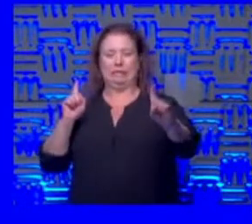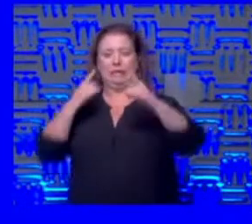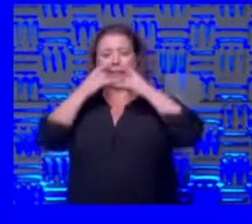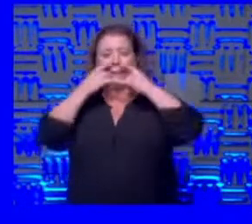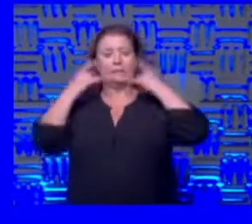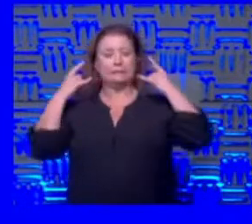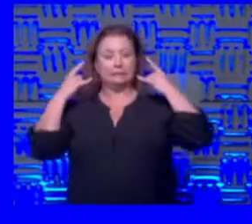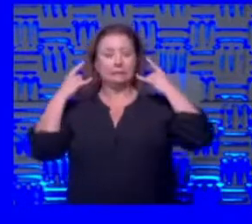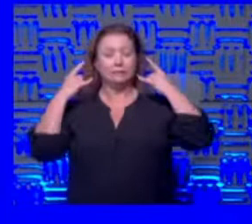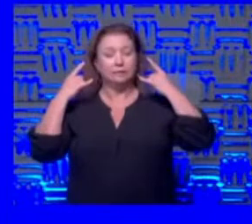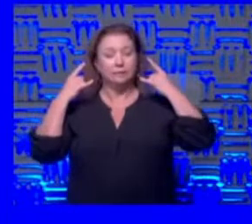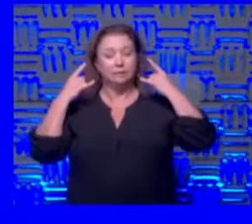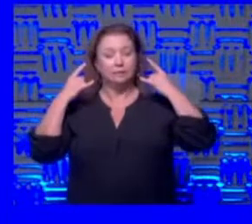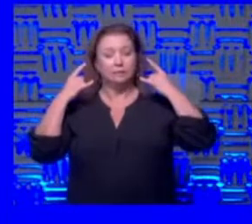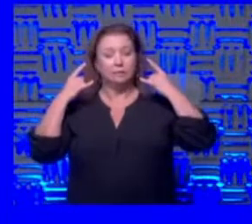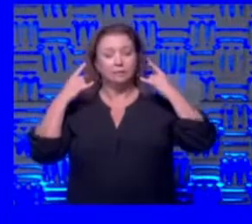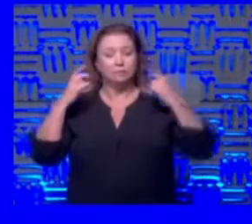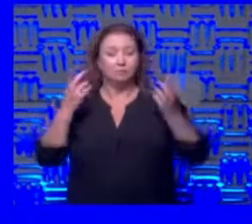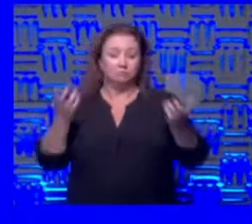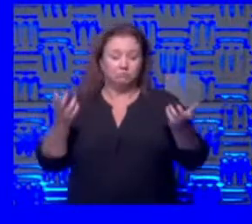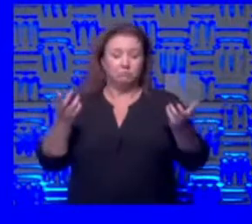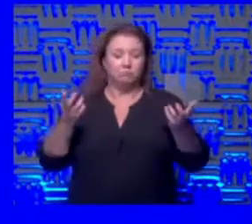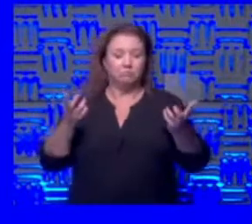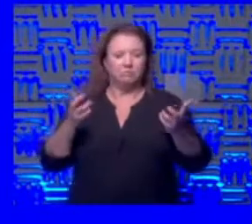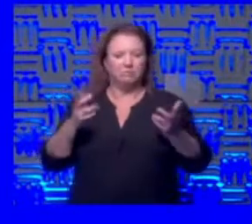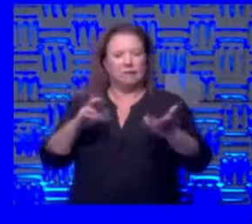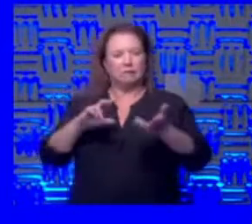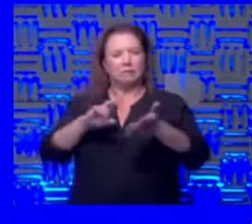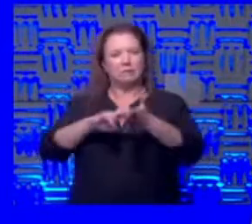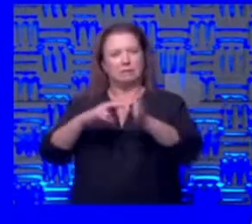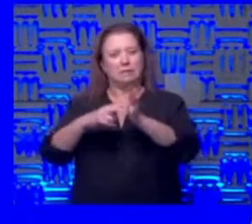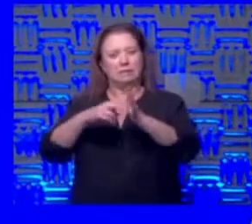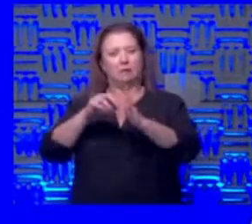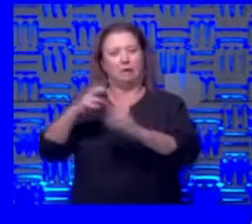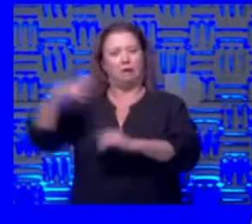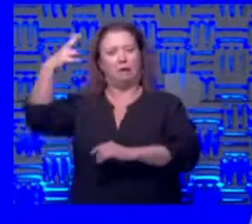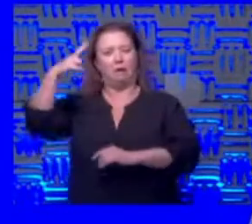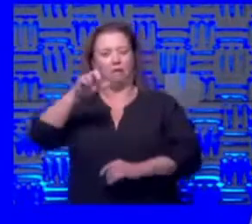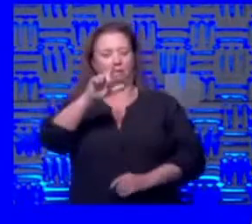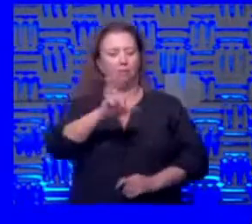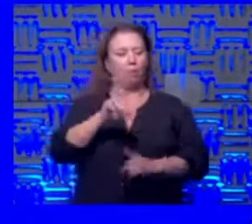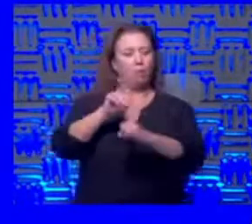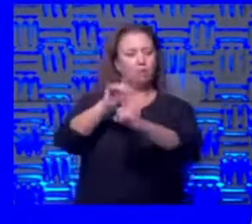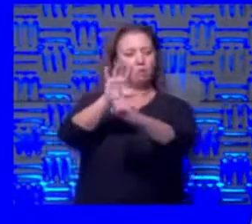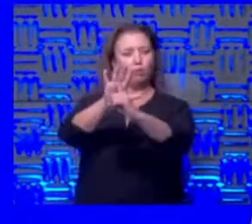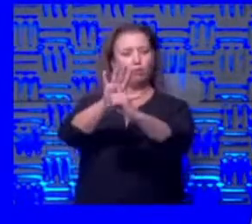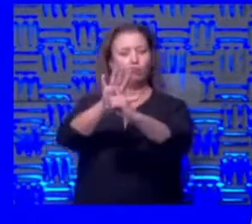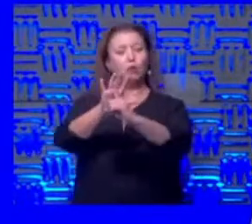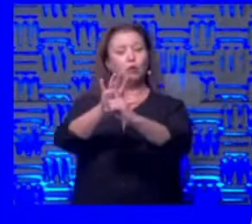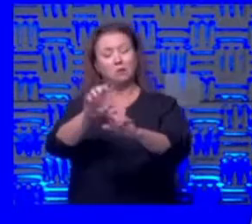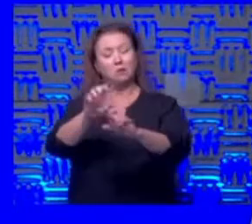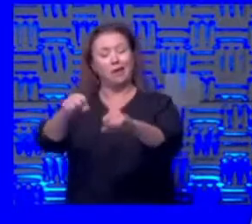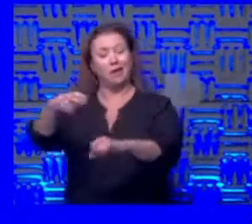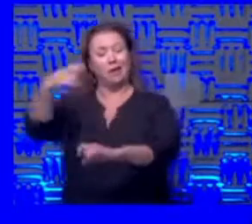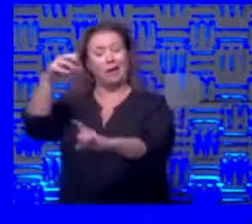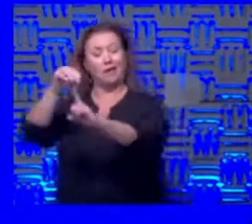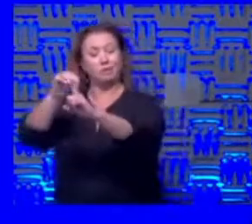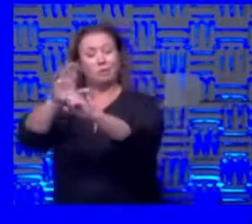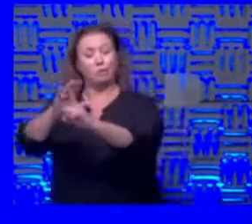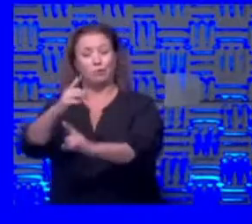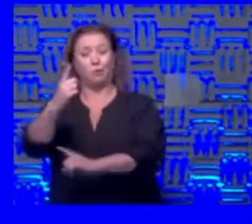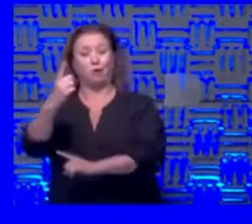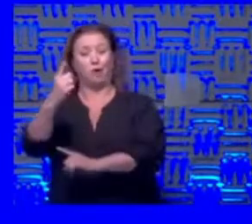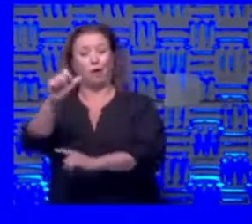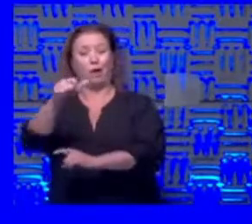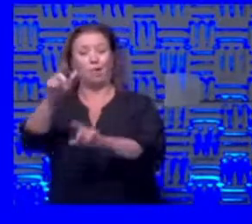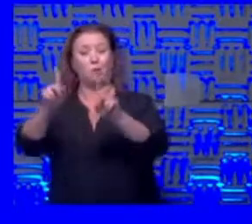mask wearing to really define exposure, high exposure, low exposure. But you can have a very high exposure with one other person that you're